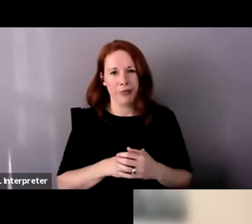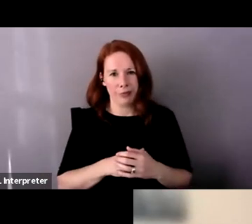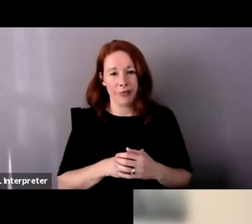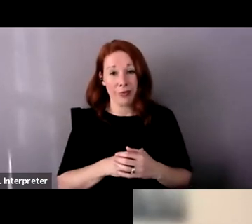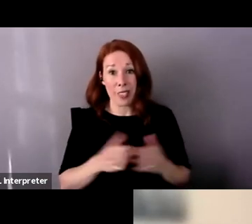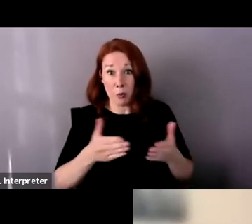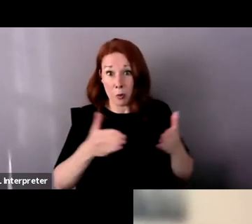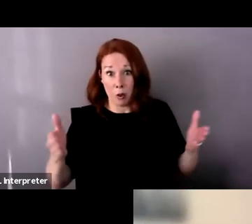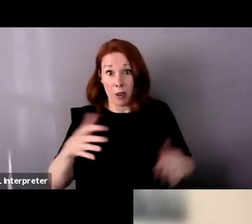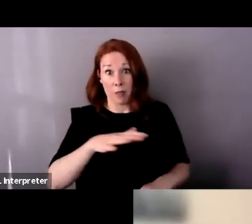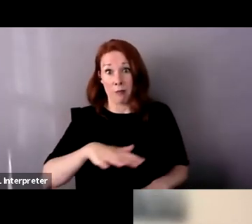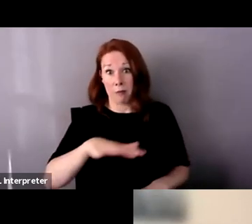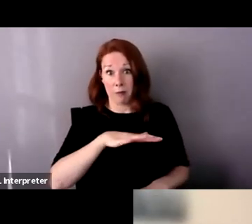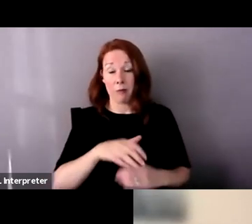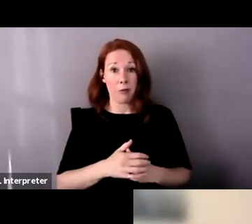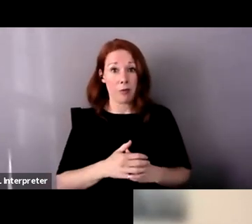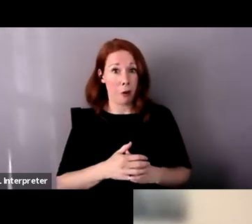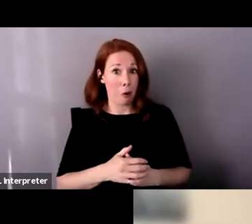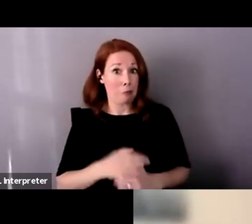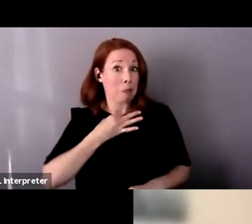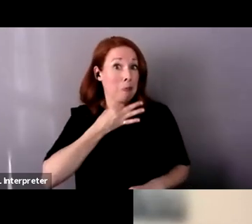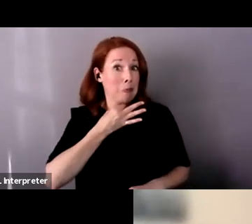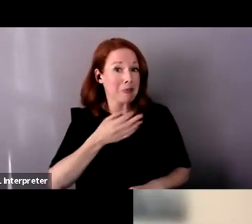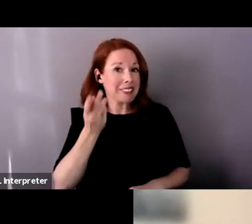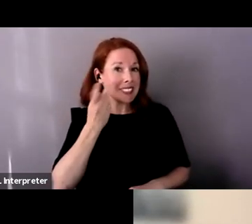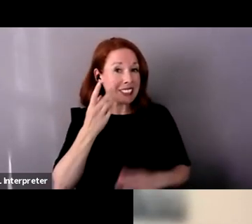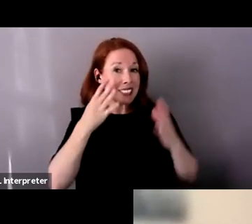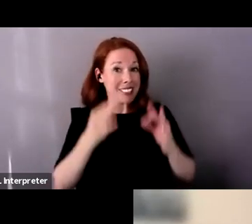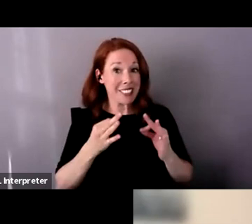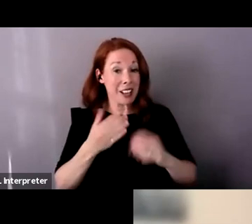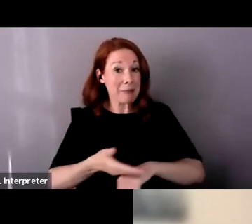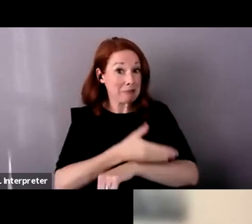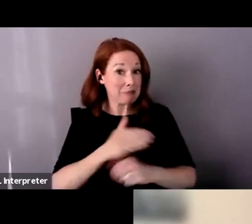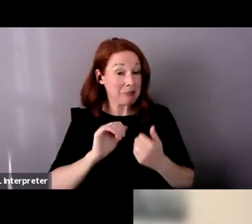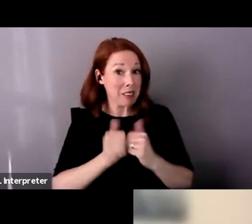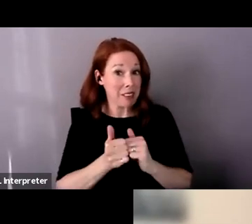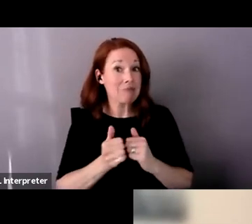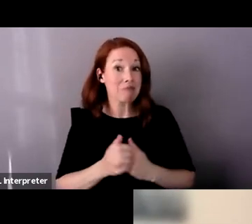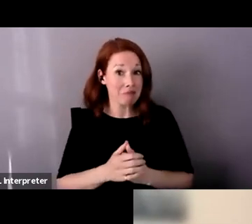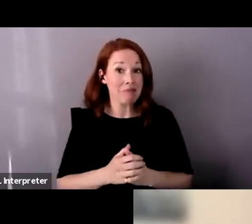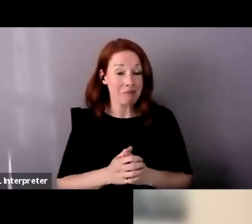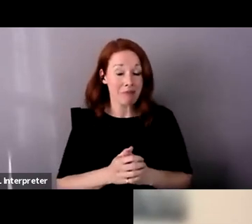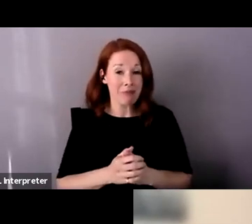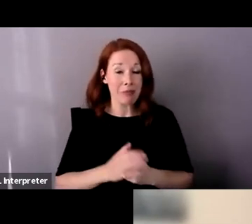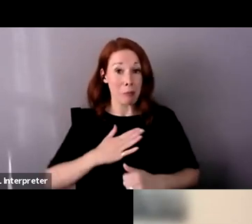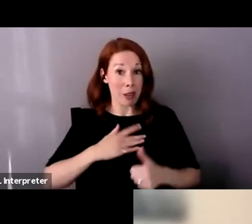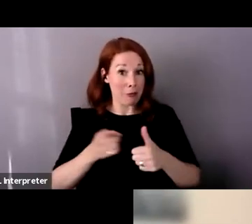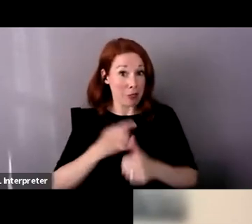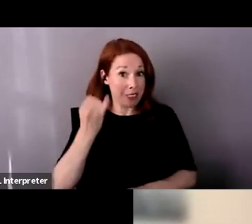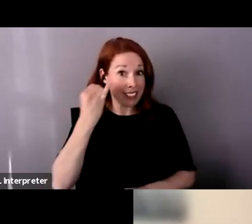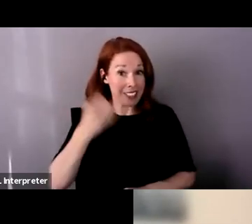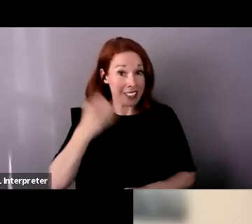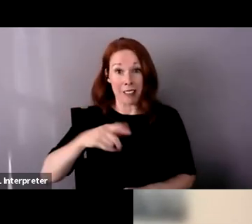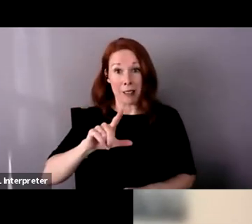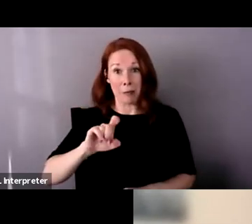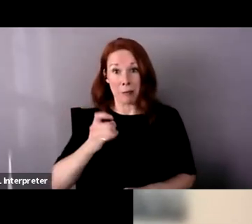wide space, so I'm interested in what you decide to implement. My first thought is that plexiglass